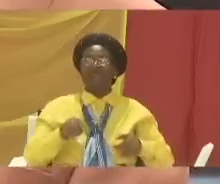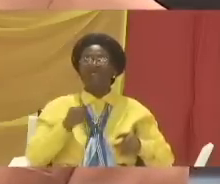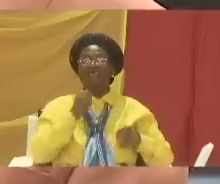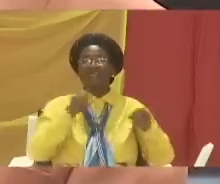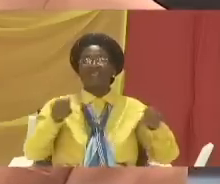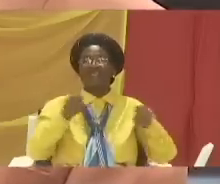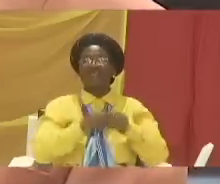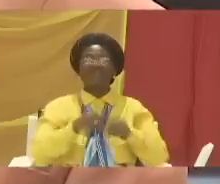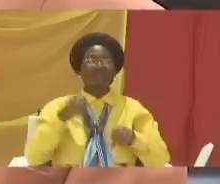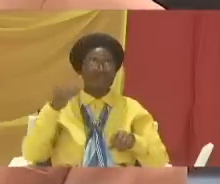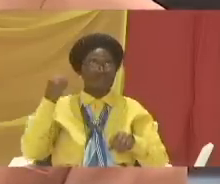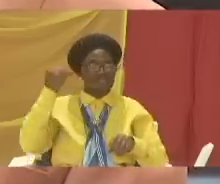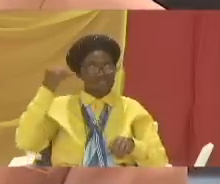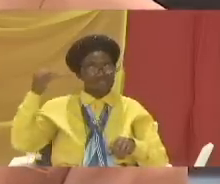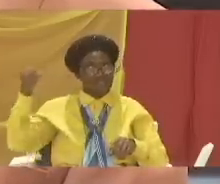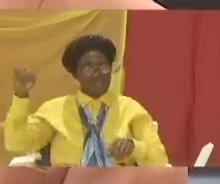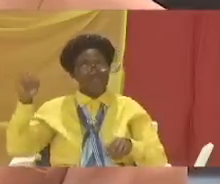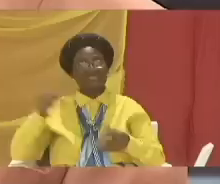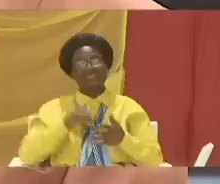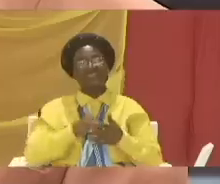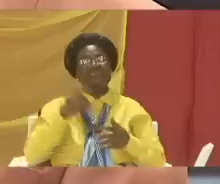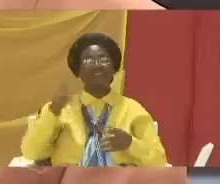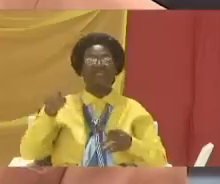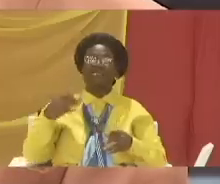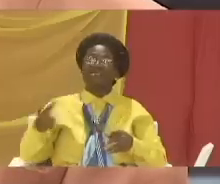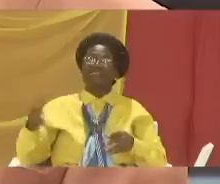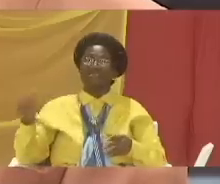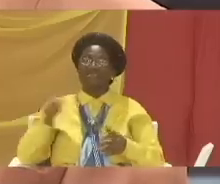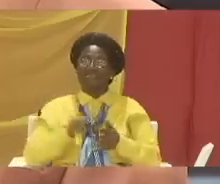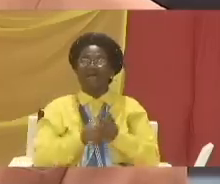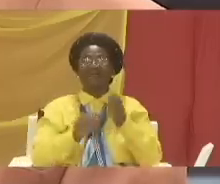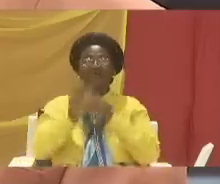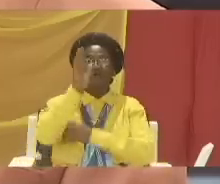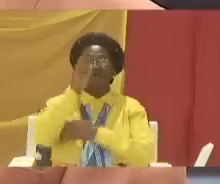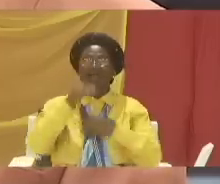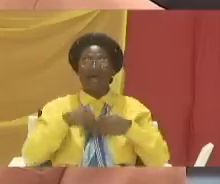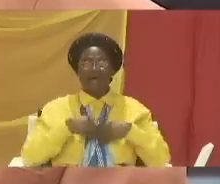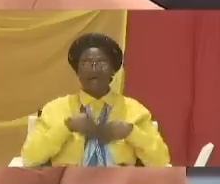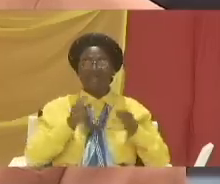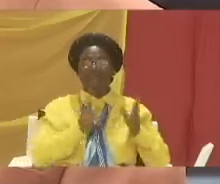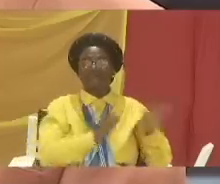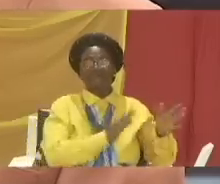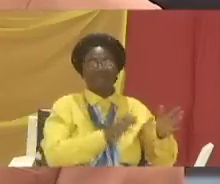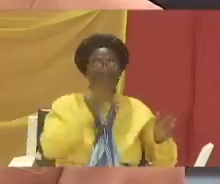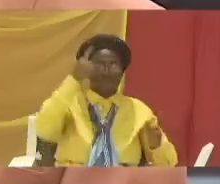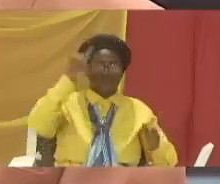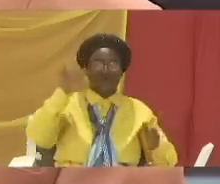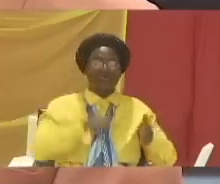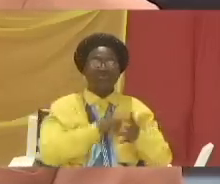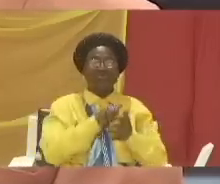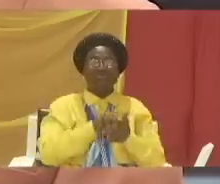The things that God has prepared for them that love him.